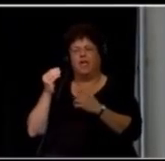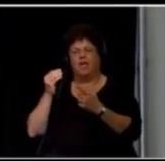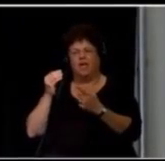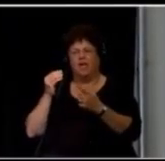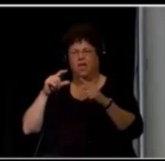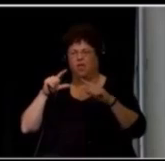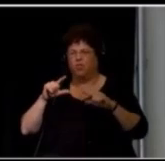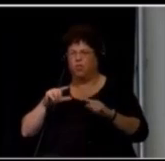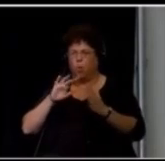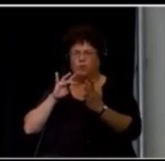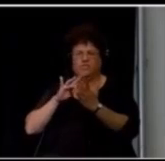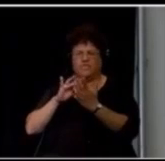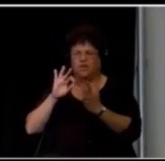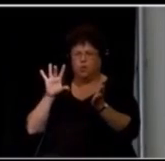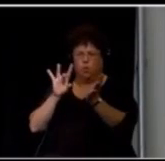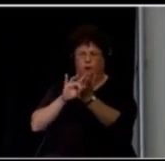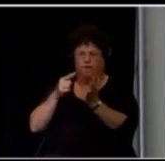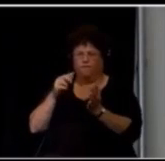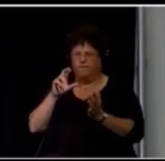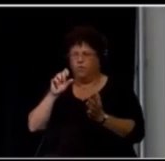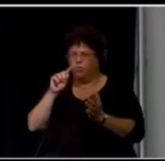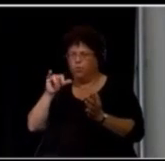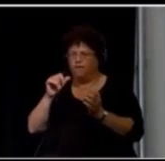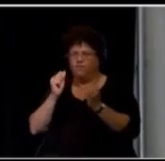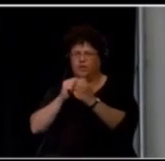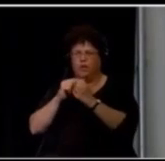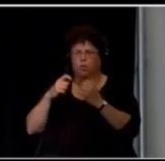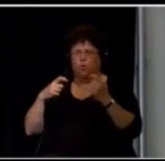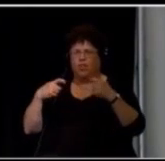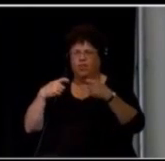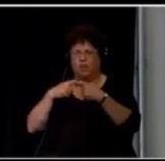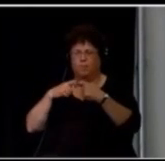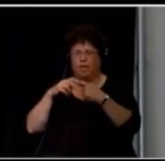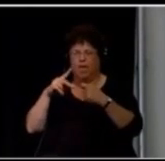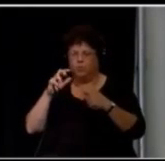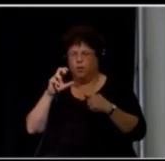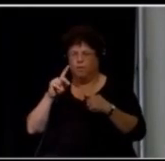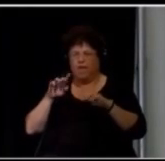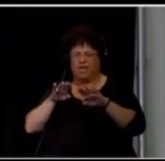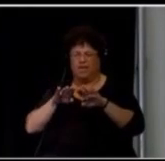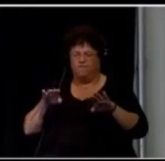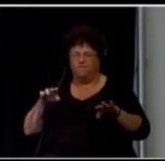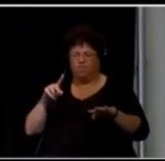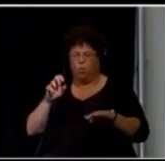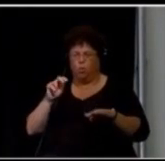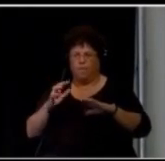the low center of gravity with the battery pack and the floor pan is incredibly helpful, because the rollover